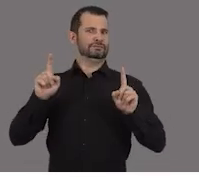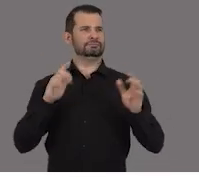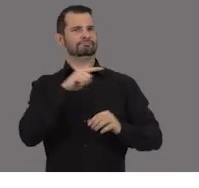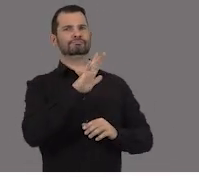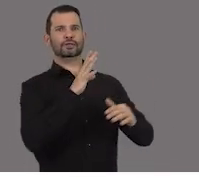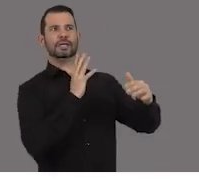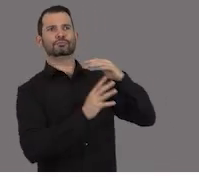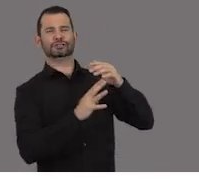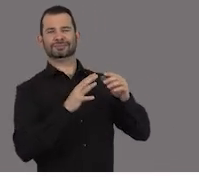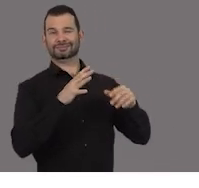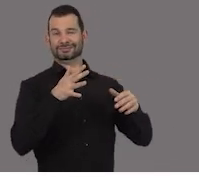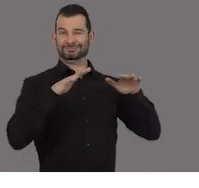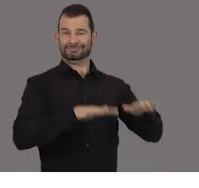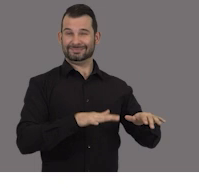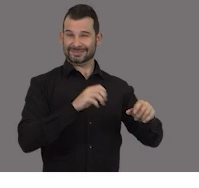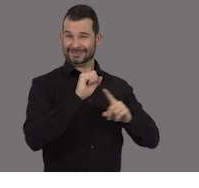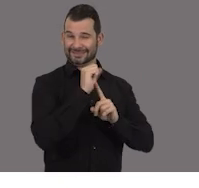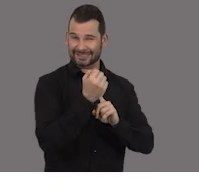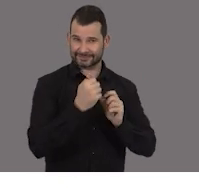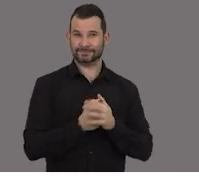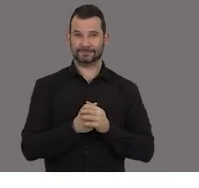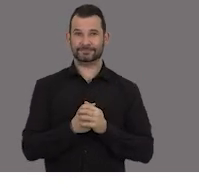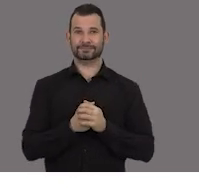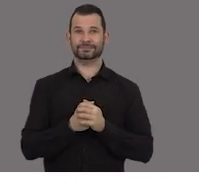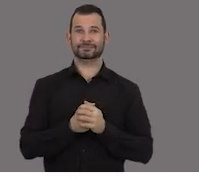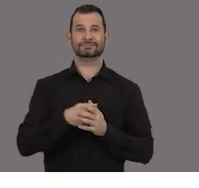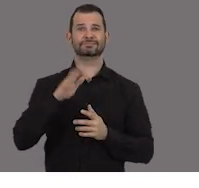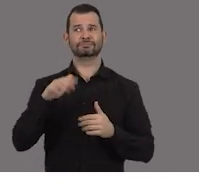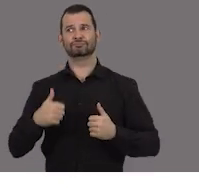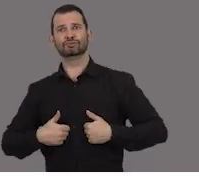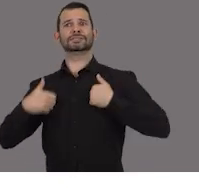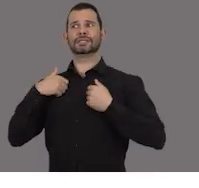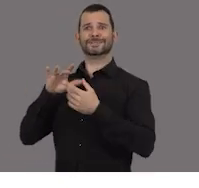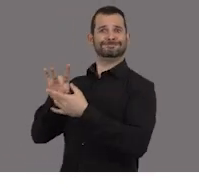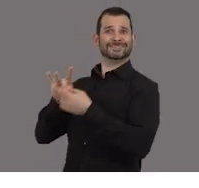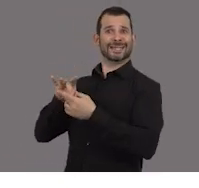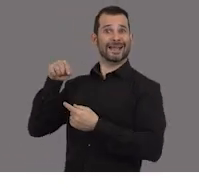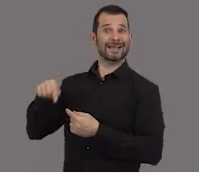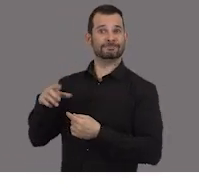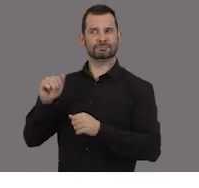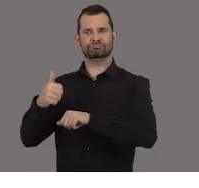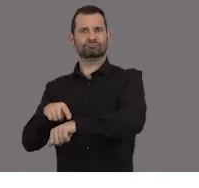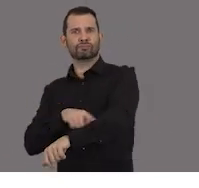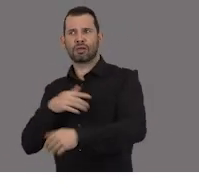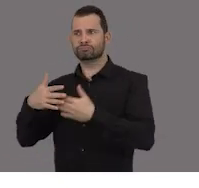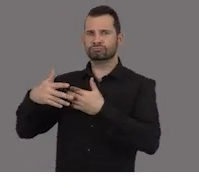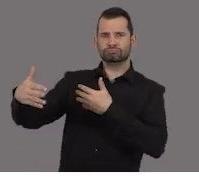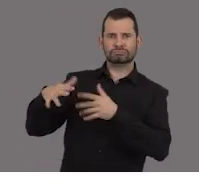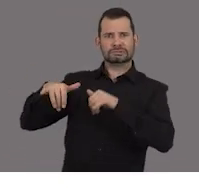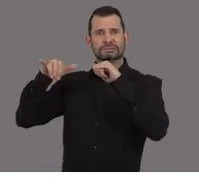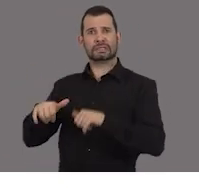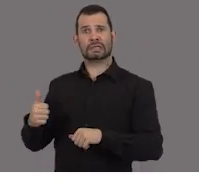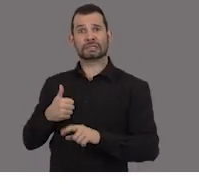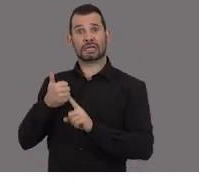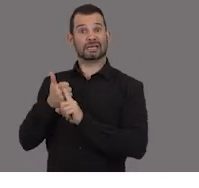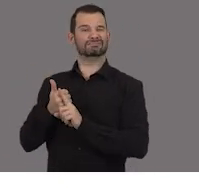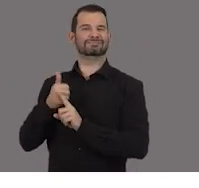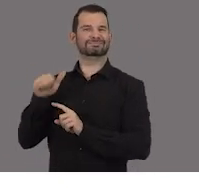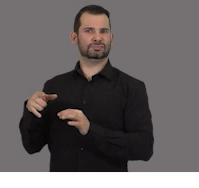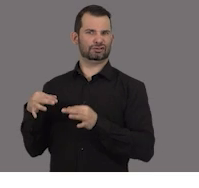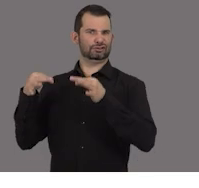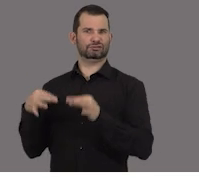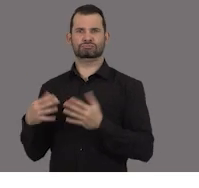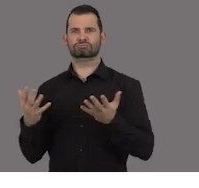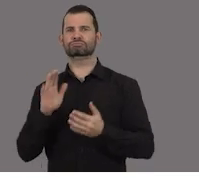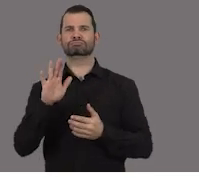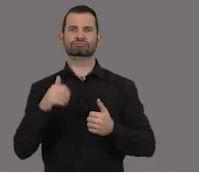tax purposes is different from your immigration status. Your residential ties and the duration of